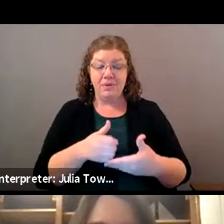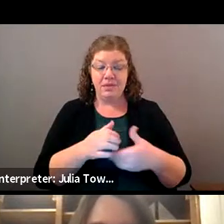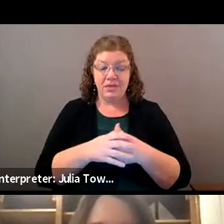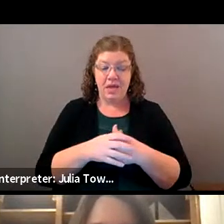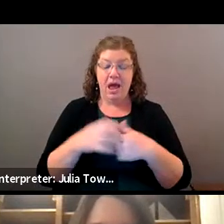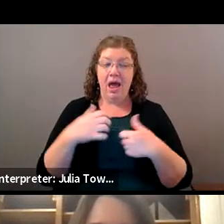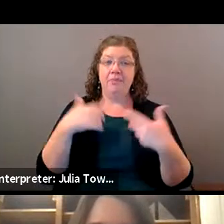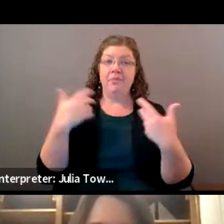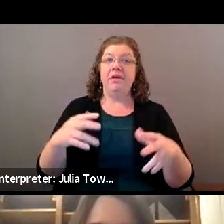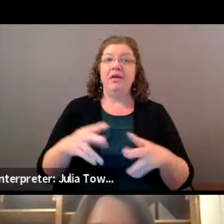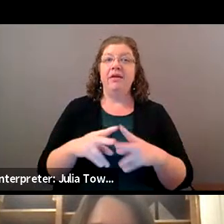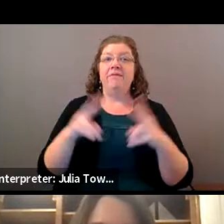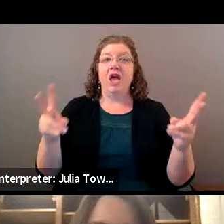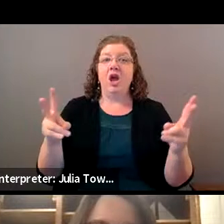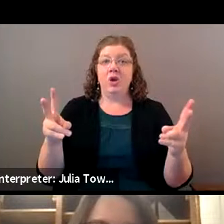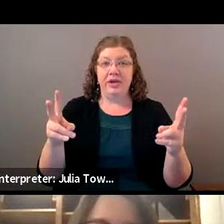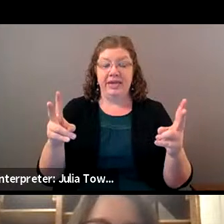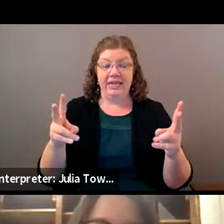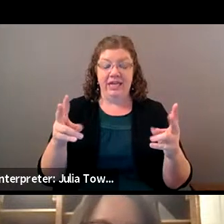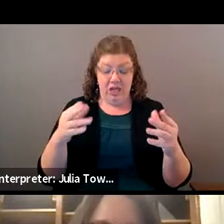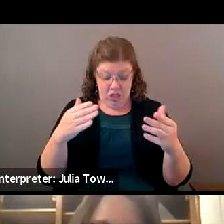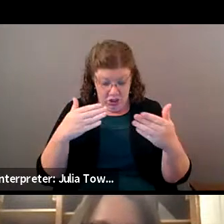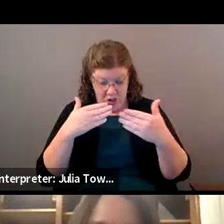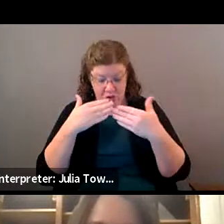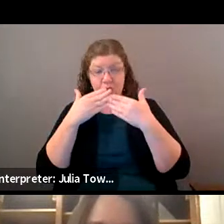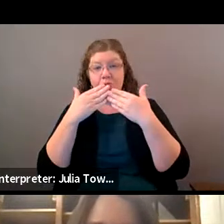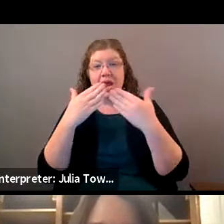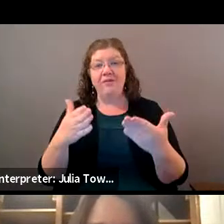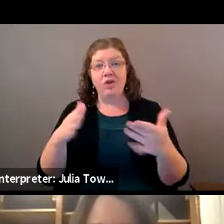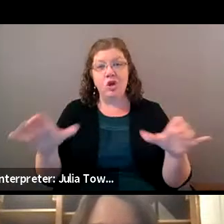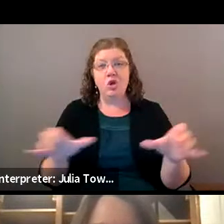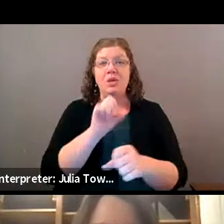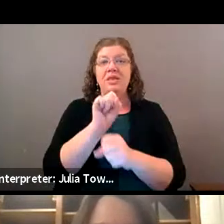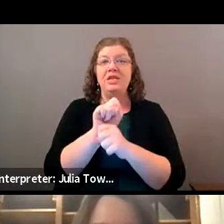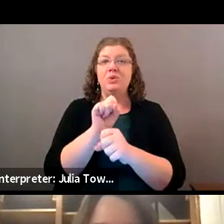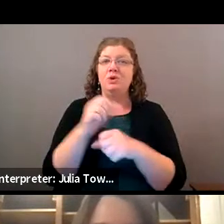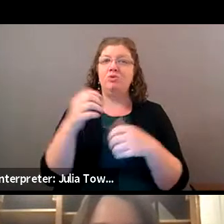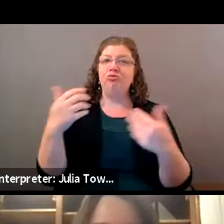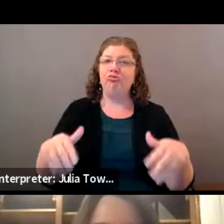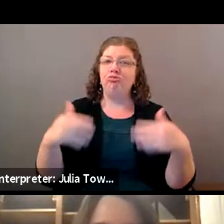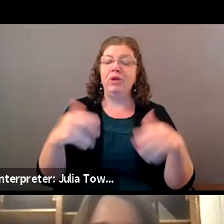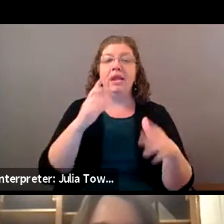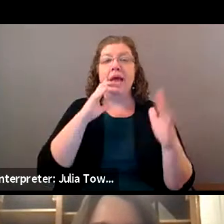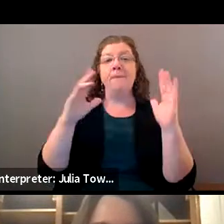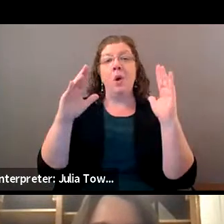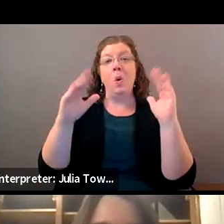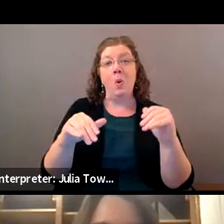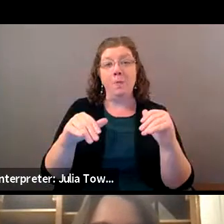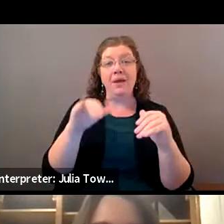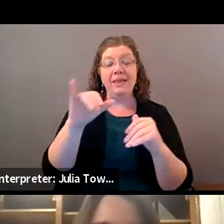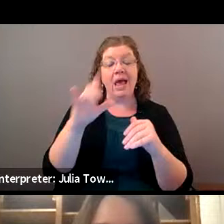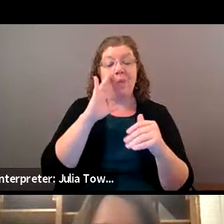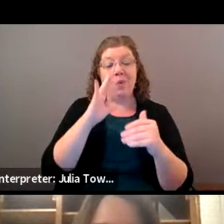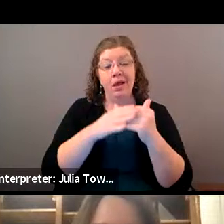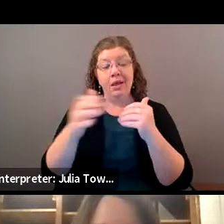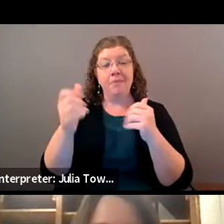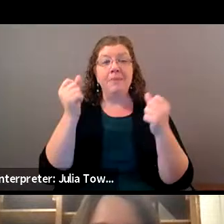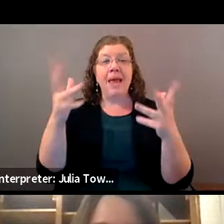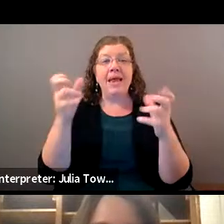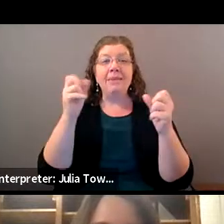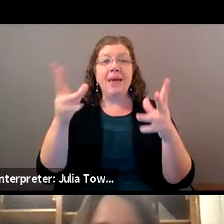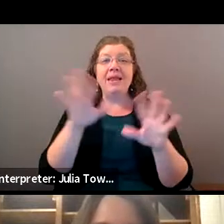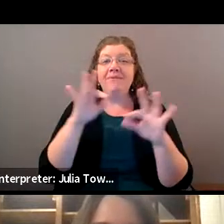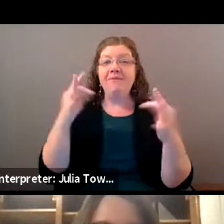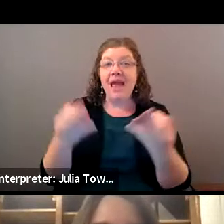very grateful that you're doing this work. And I'm hoping that there'll be many, many families that